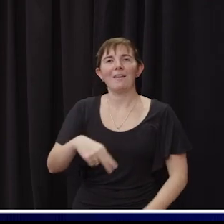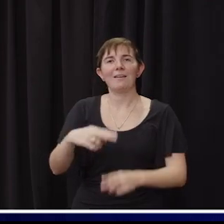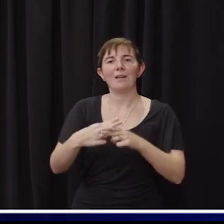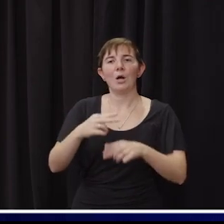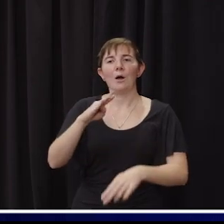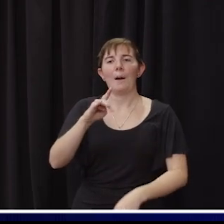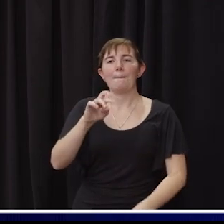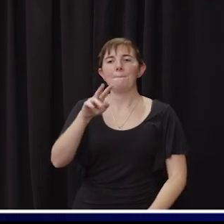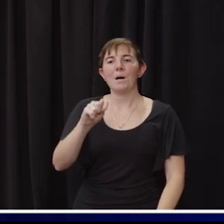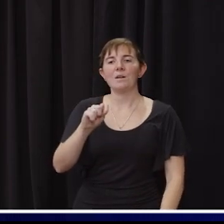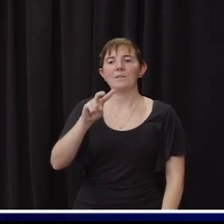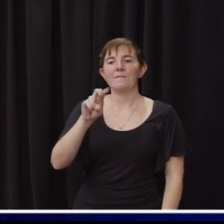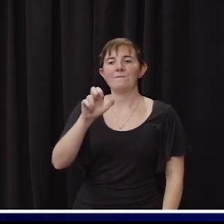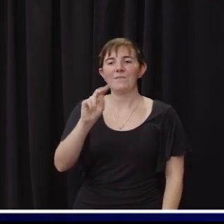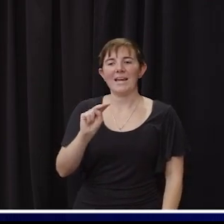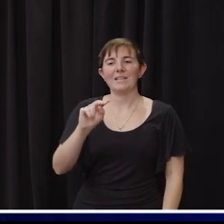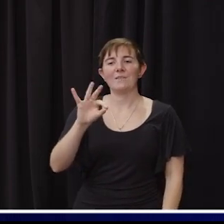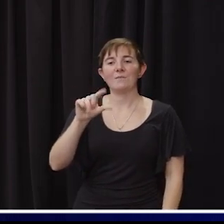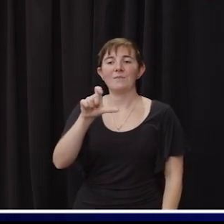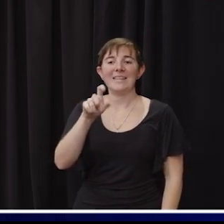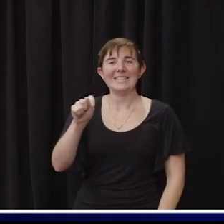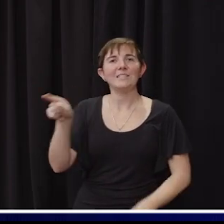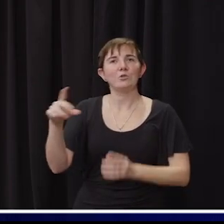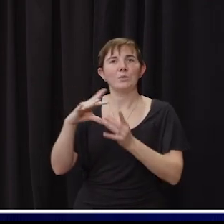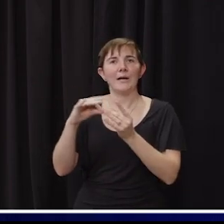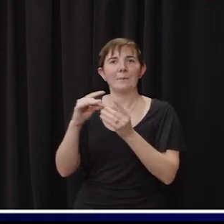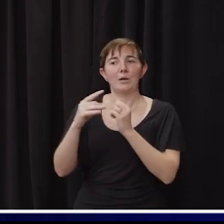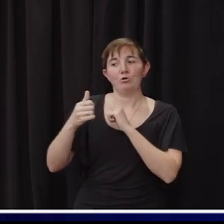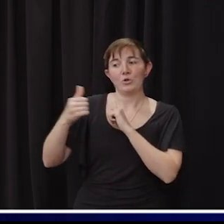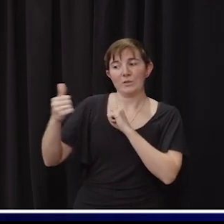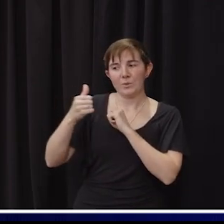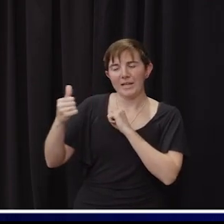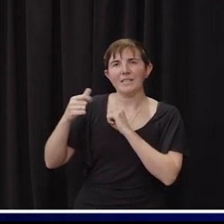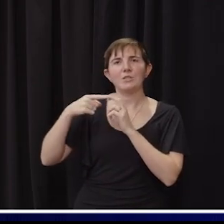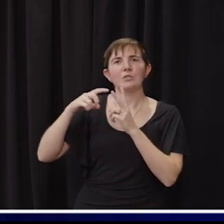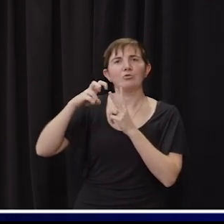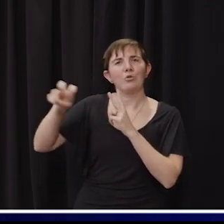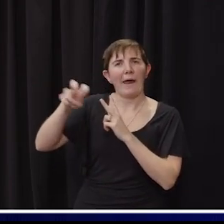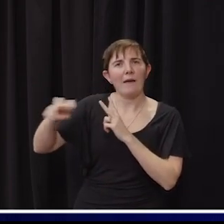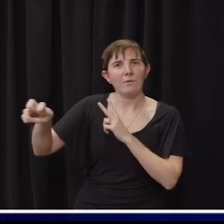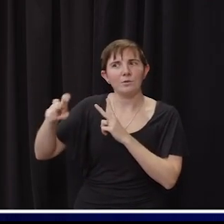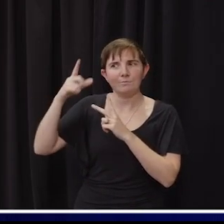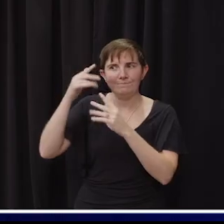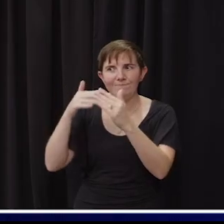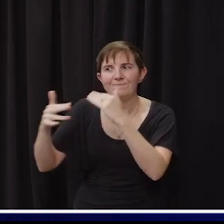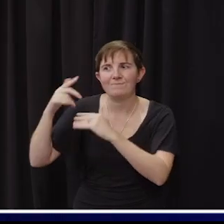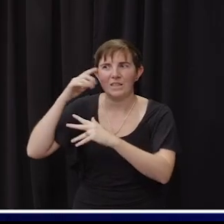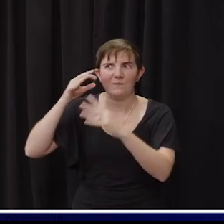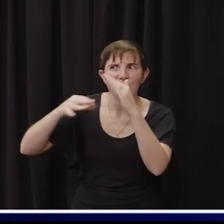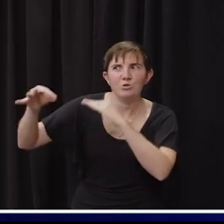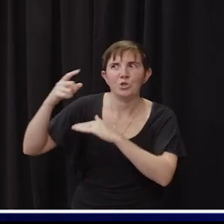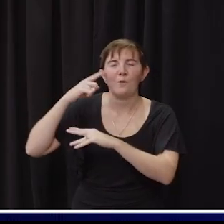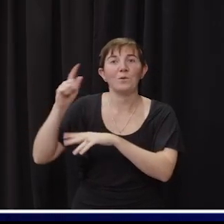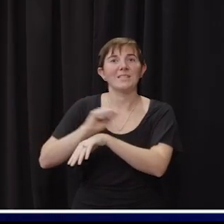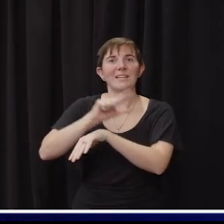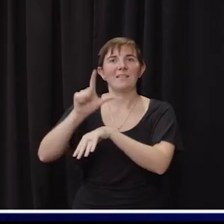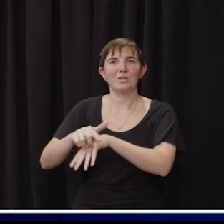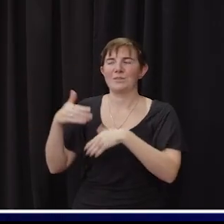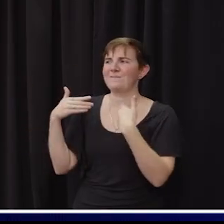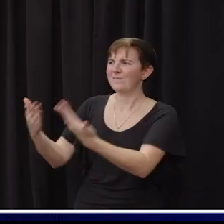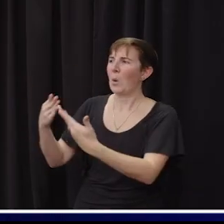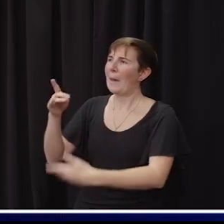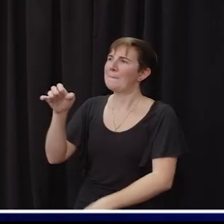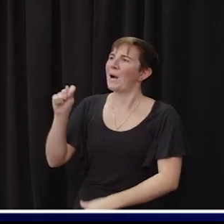Vliet, who will be talking about transportation and travel moving into the future in St. Louis. Take it away,